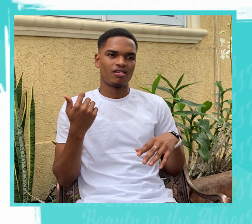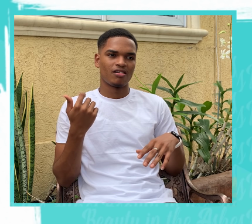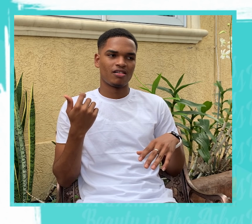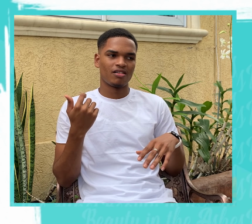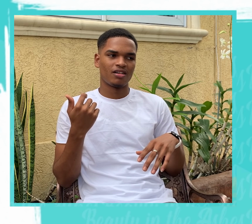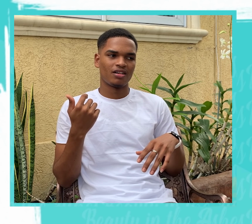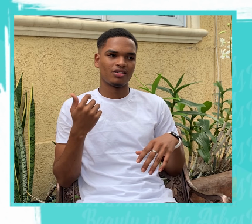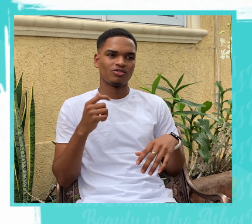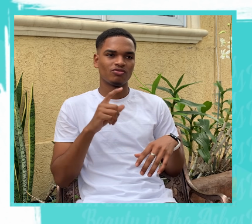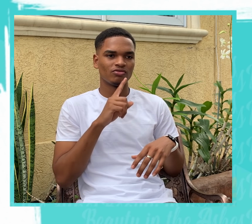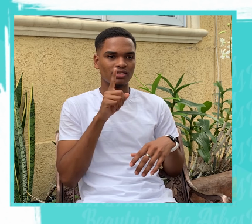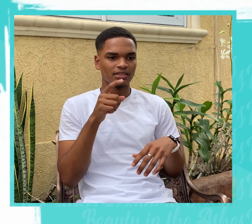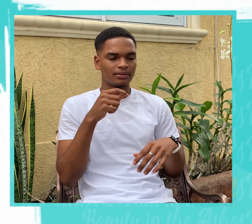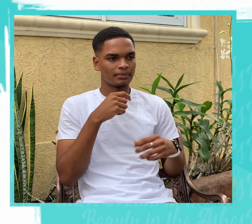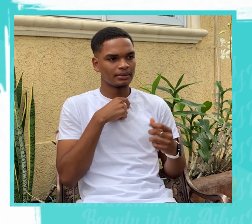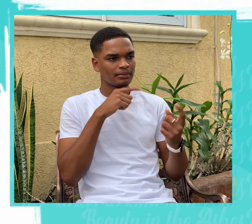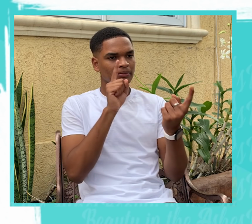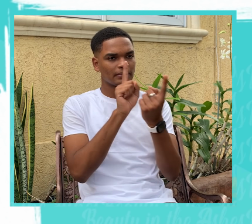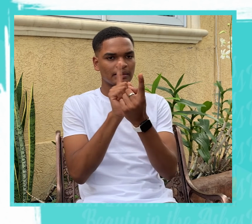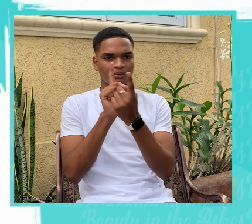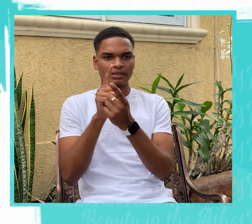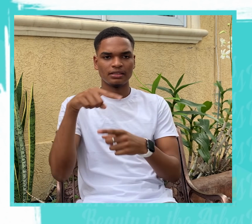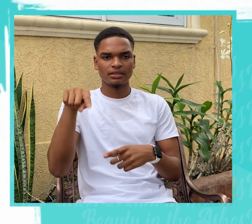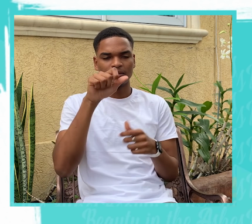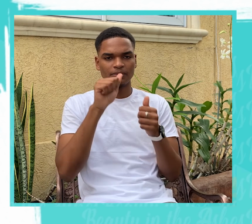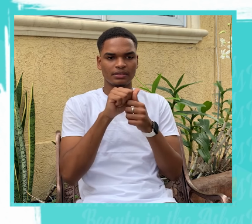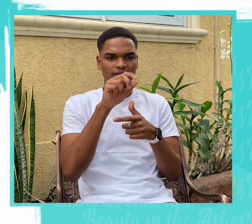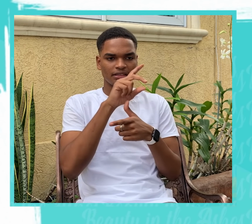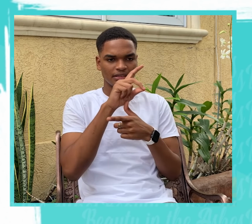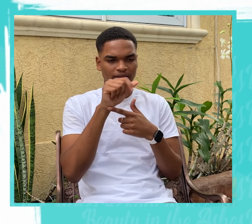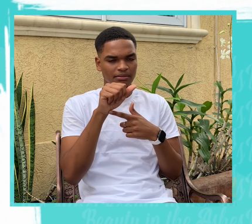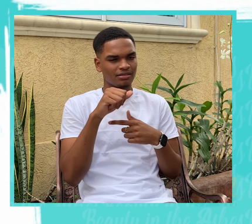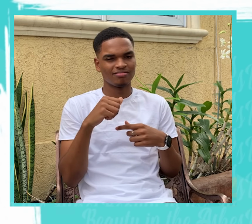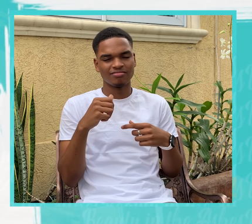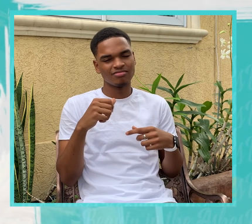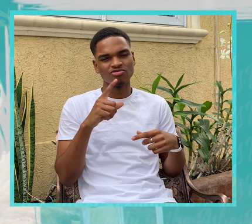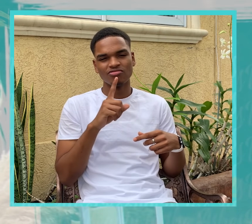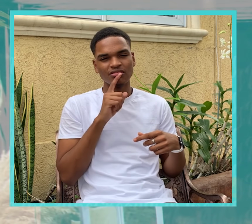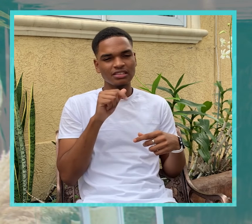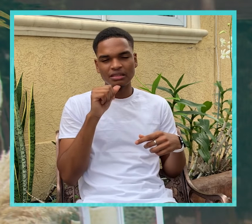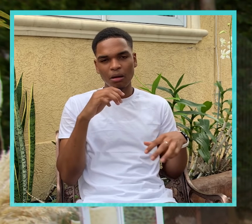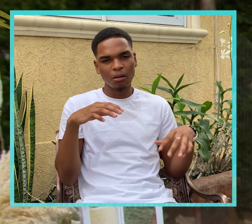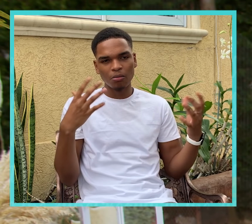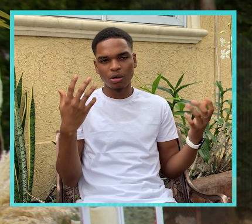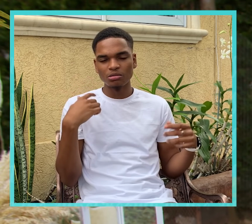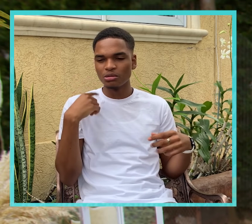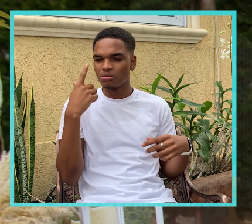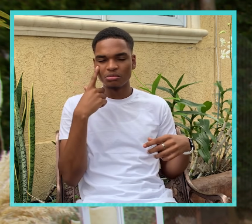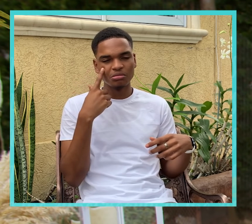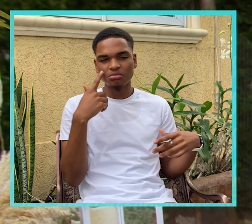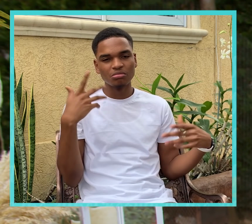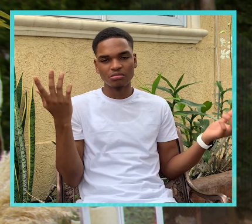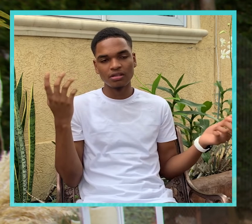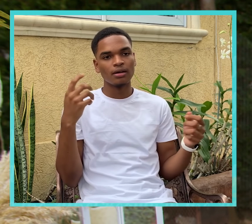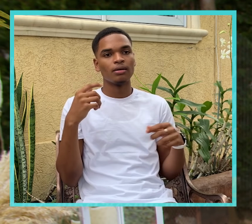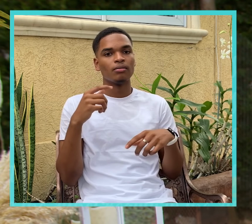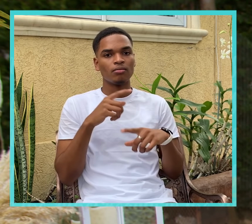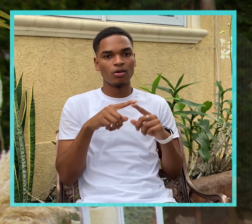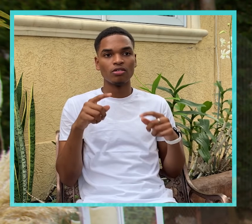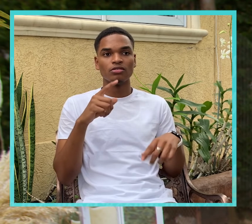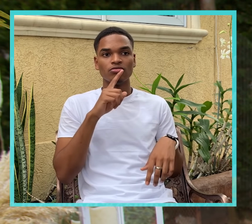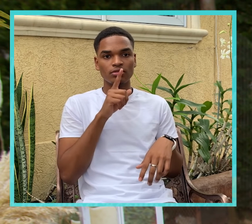hardly encountered anyone with disabilities in terms of in everyday spaces. And what I love now, so there's a